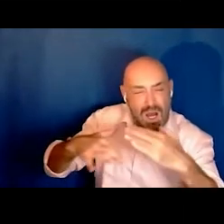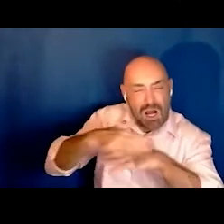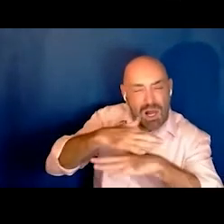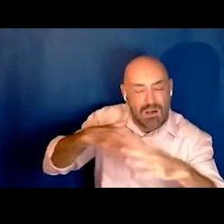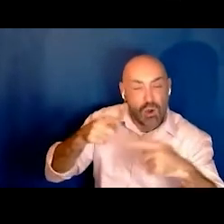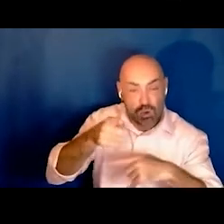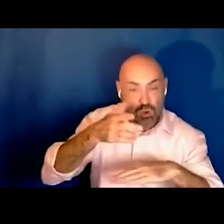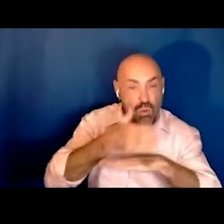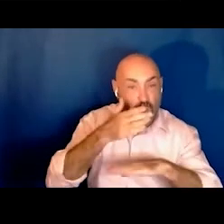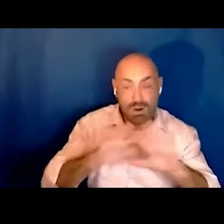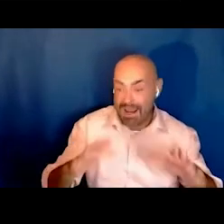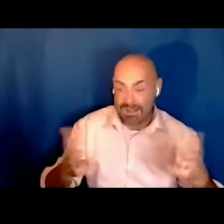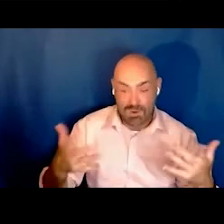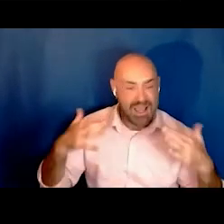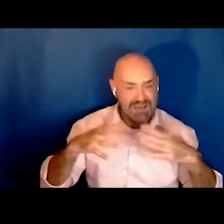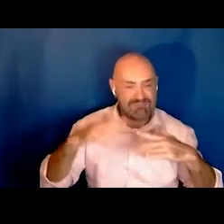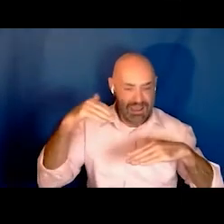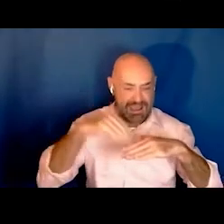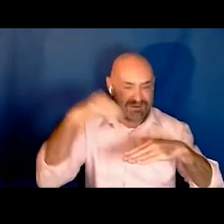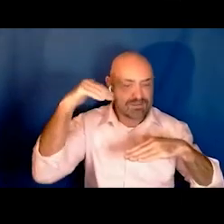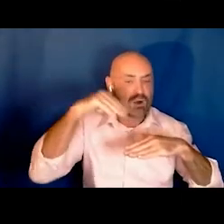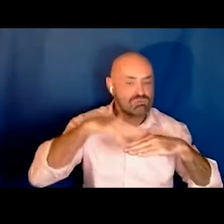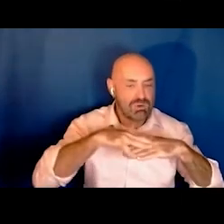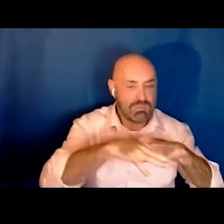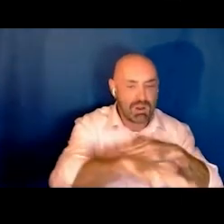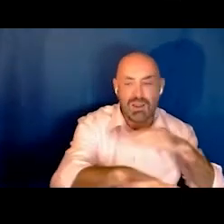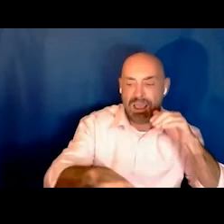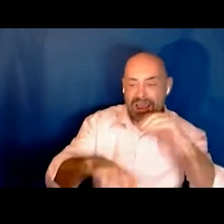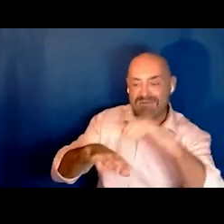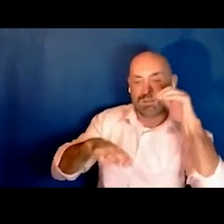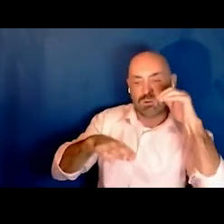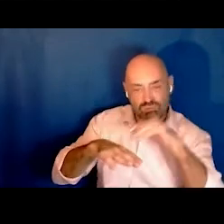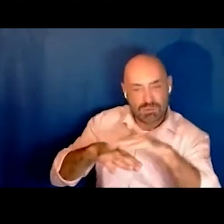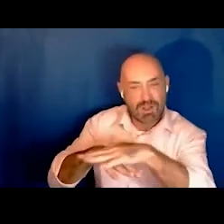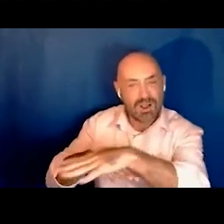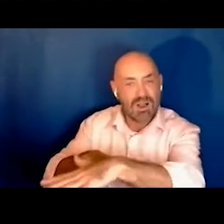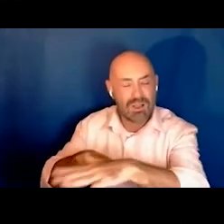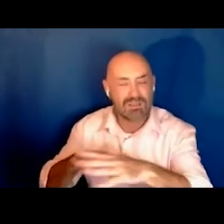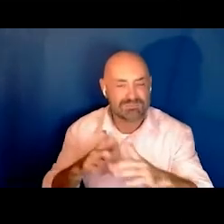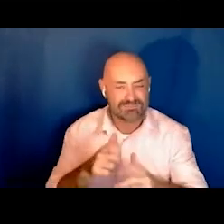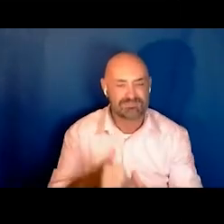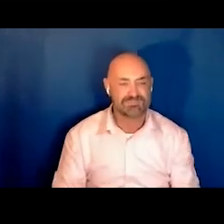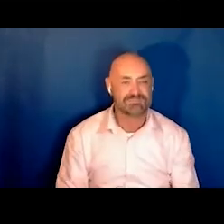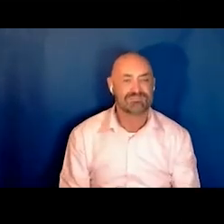on, you'll have ripple effects across this network. Next slide.